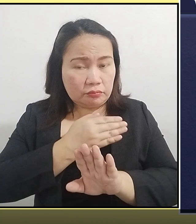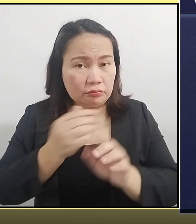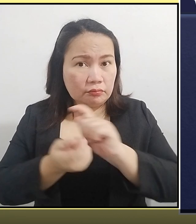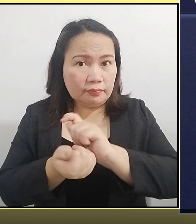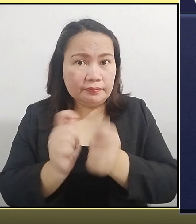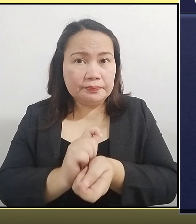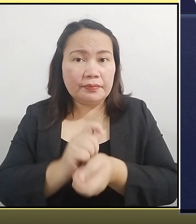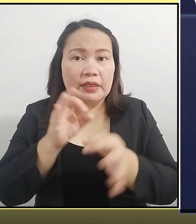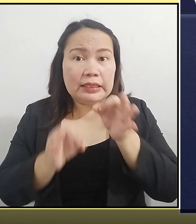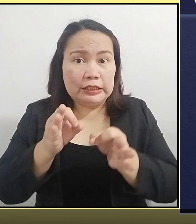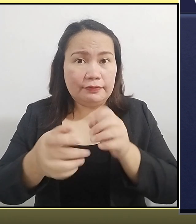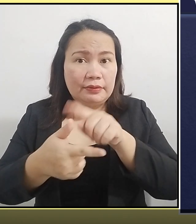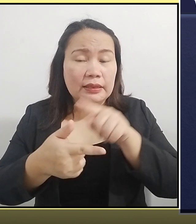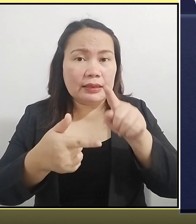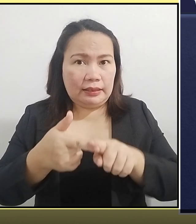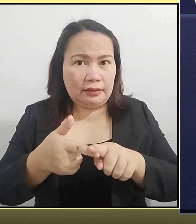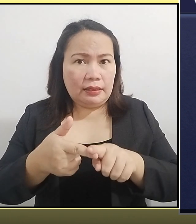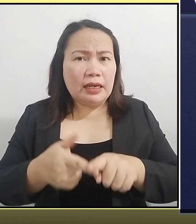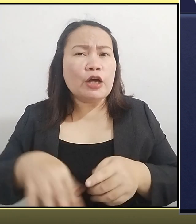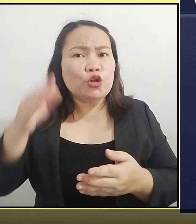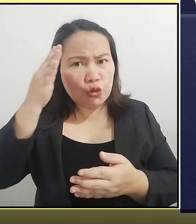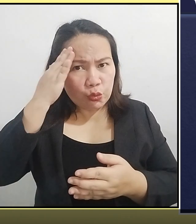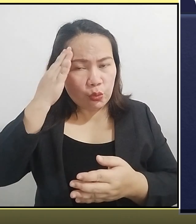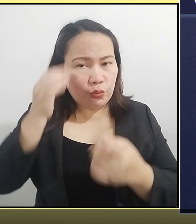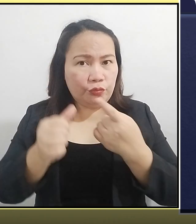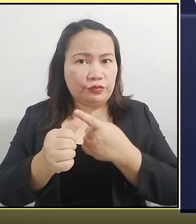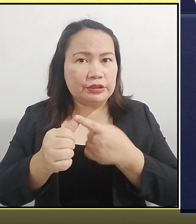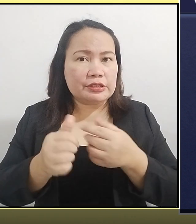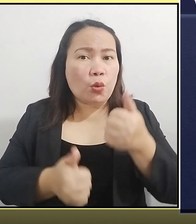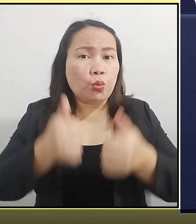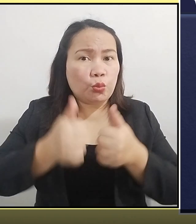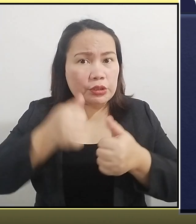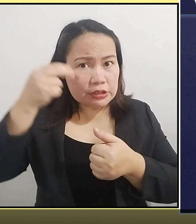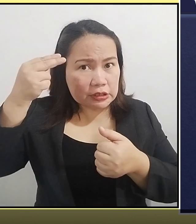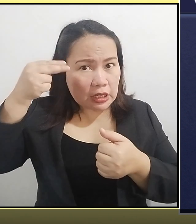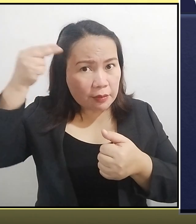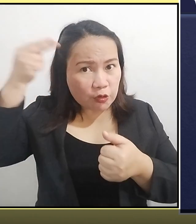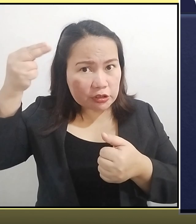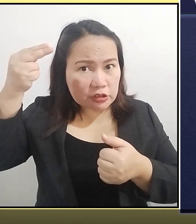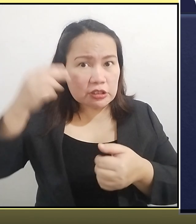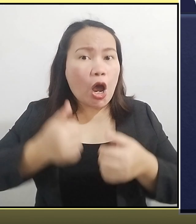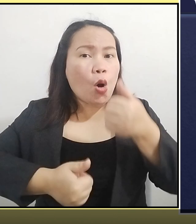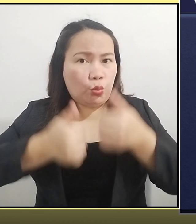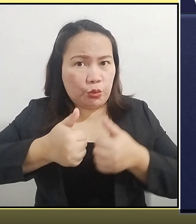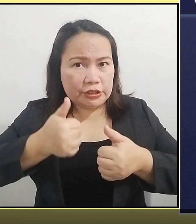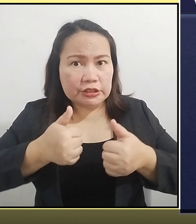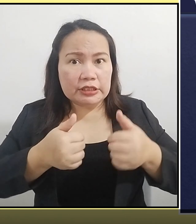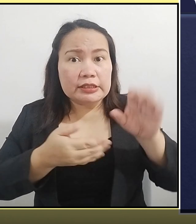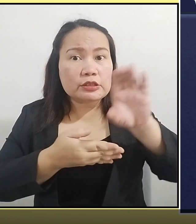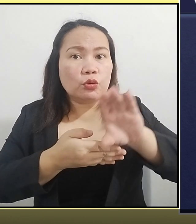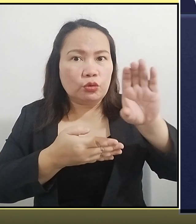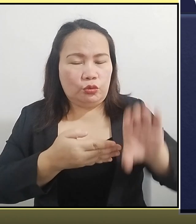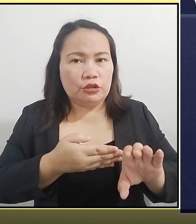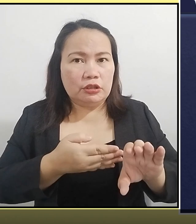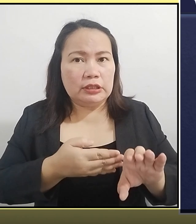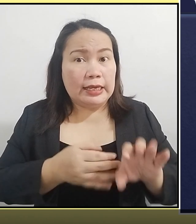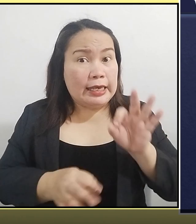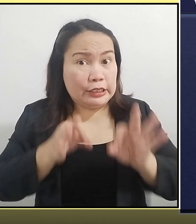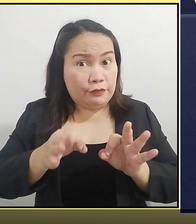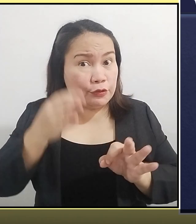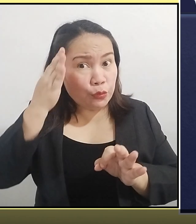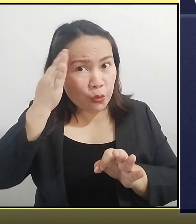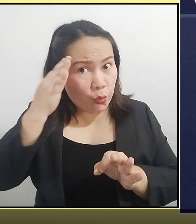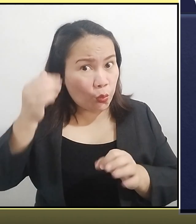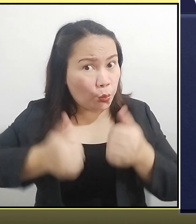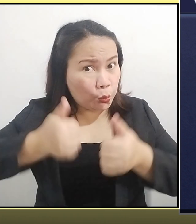if-then form, alam mo muna yung hypothesis at yung conclusion mo. Kasi kung alam mo ang hypothesis at